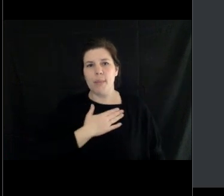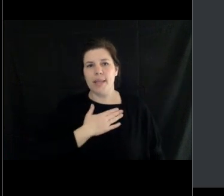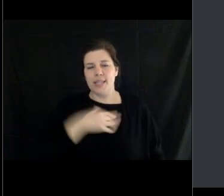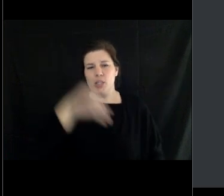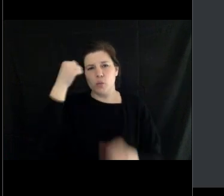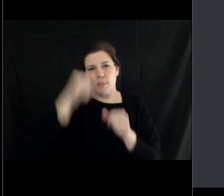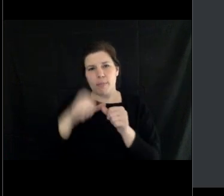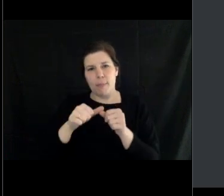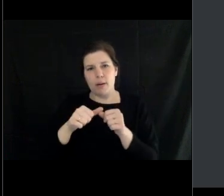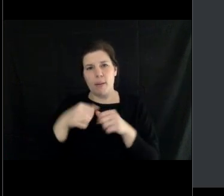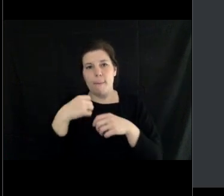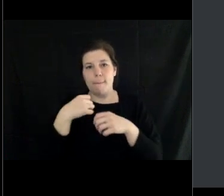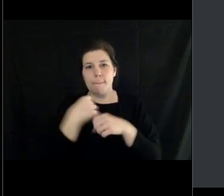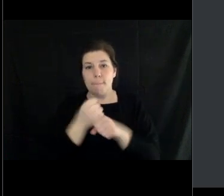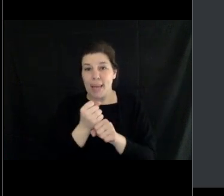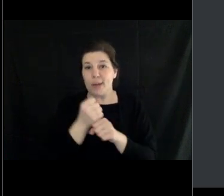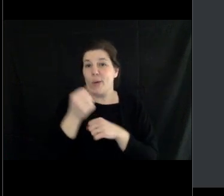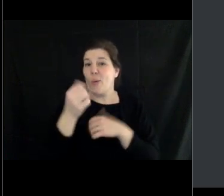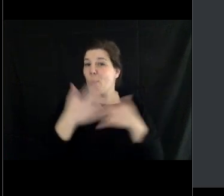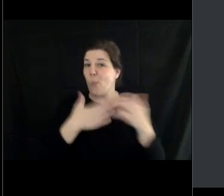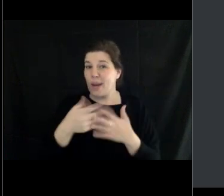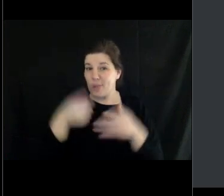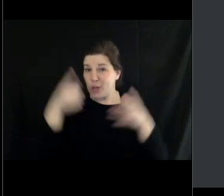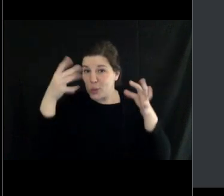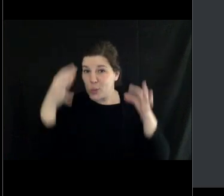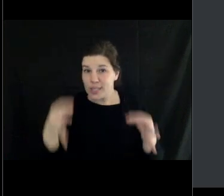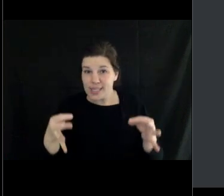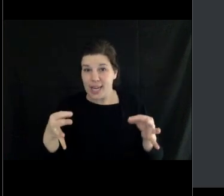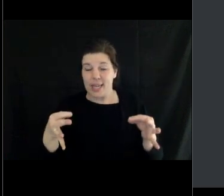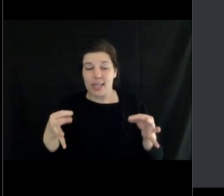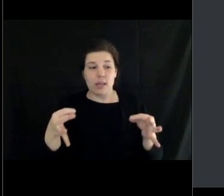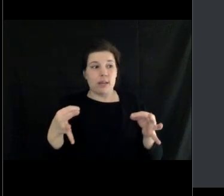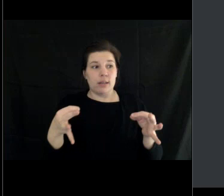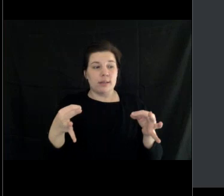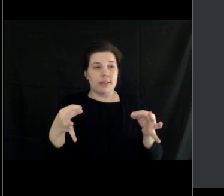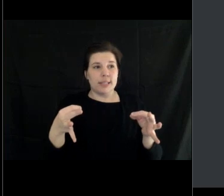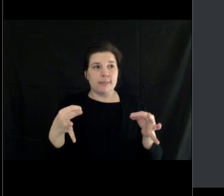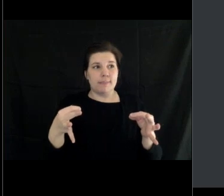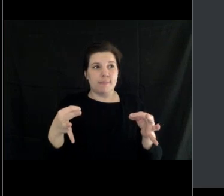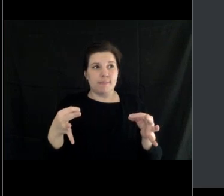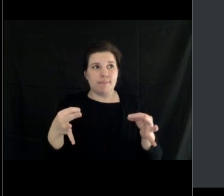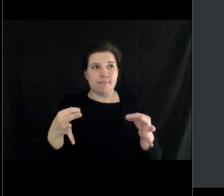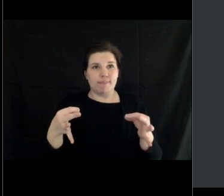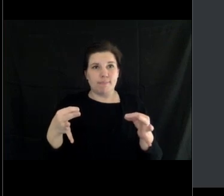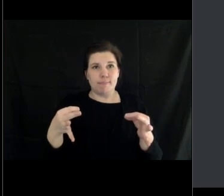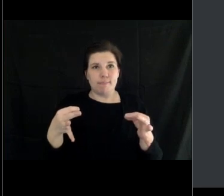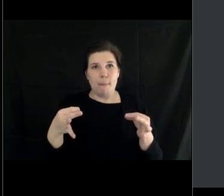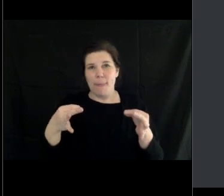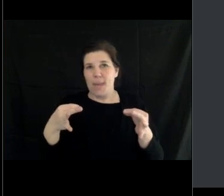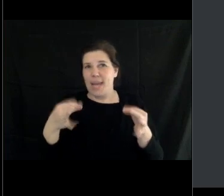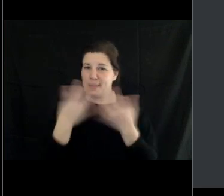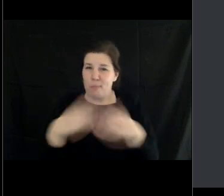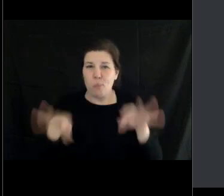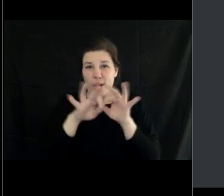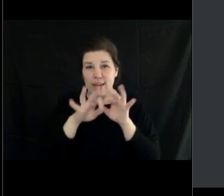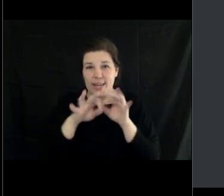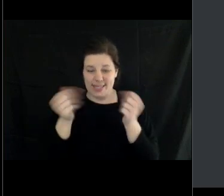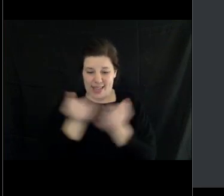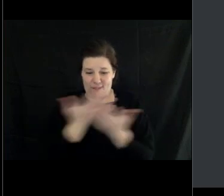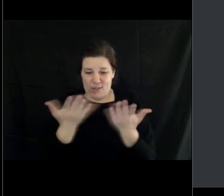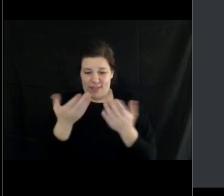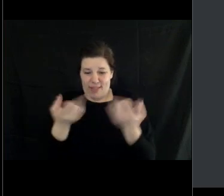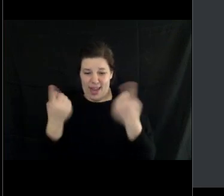what you weave into our tapestry as meaningful as what came before you,